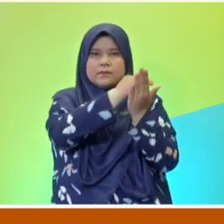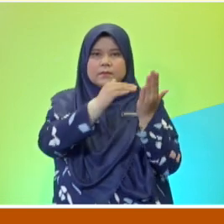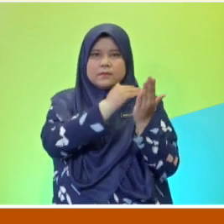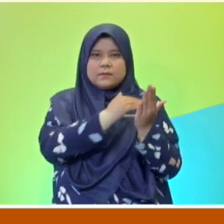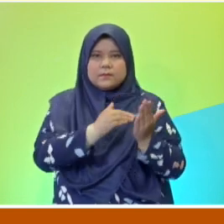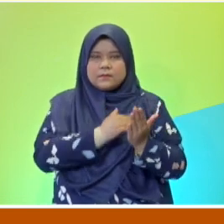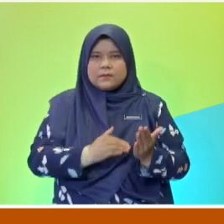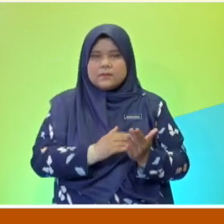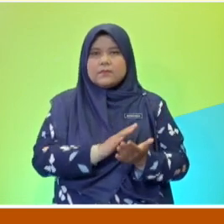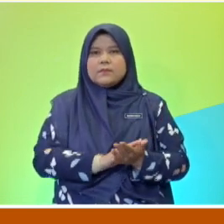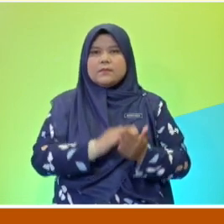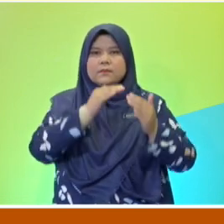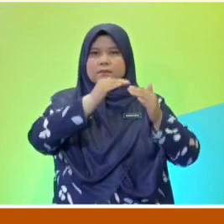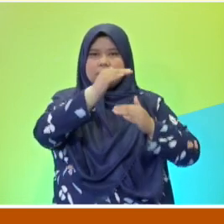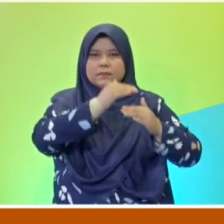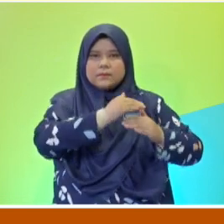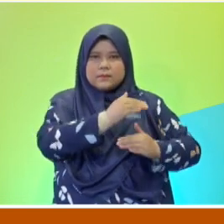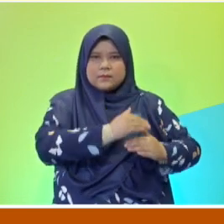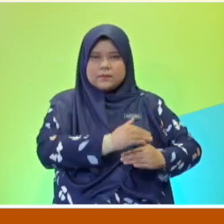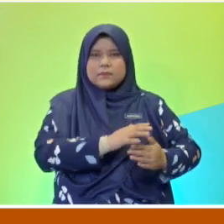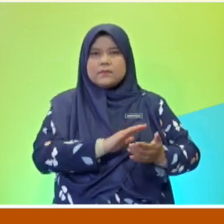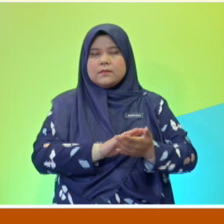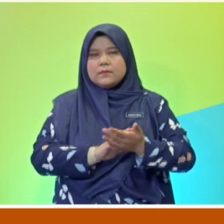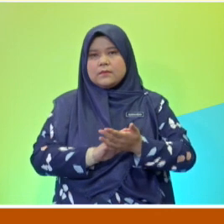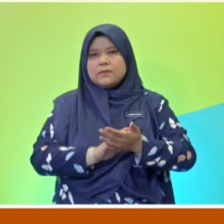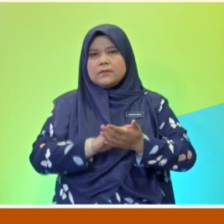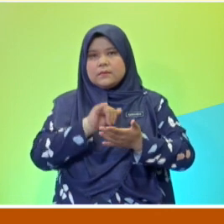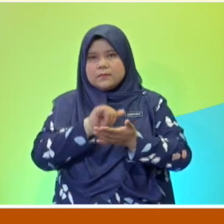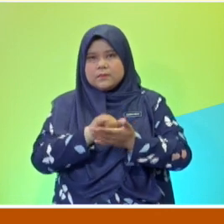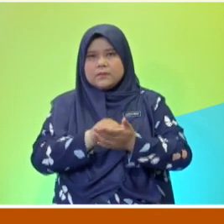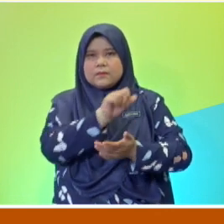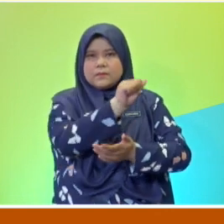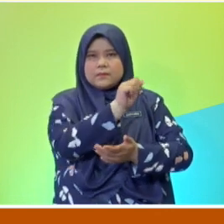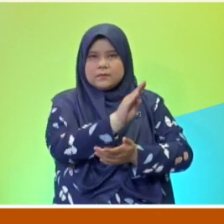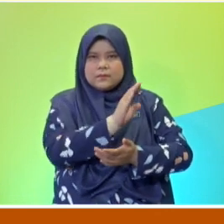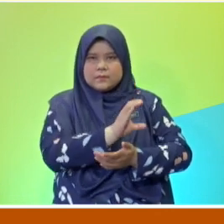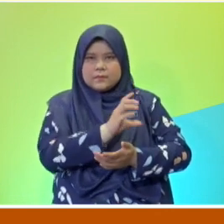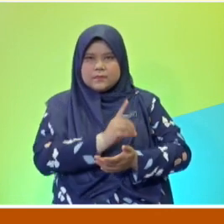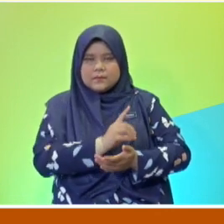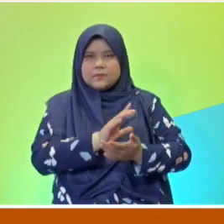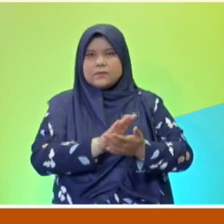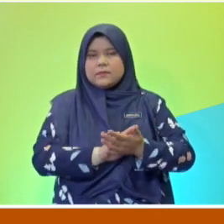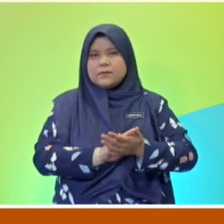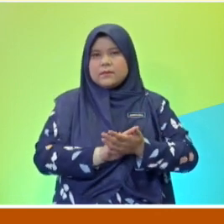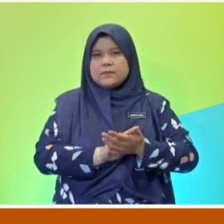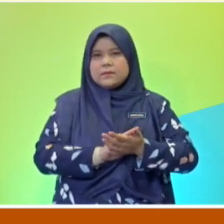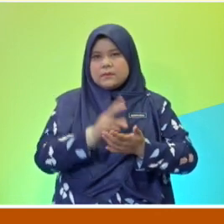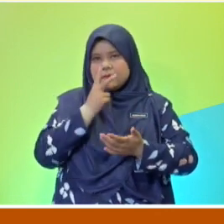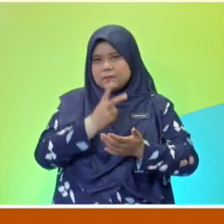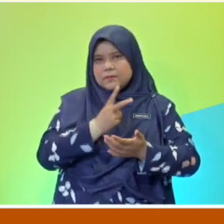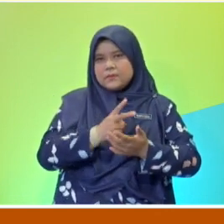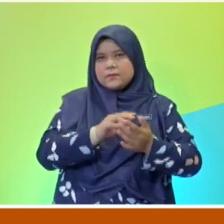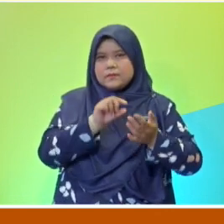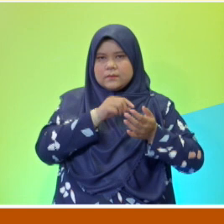gap. Okay. And there's options listed down there, A, B, C, D. So the students need to go through to